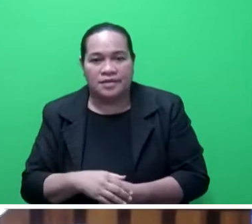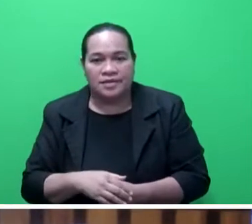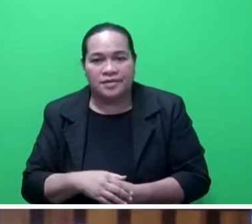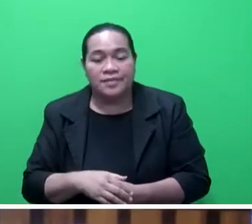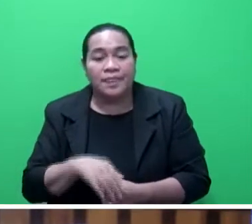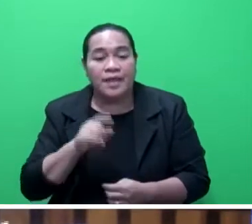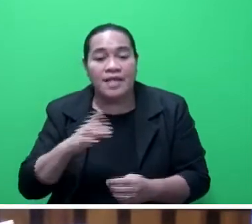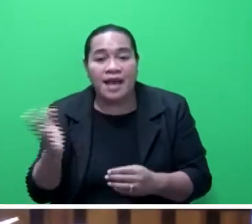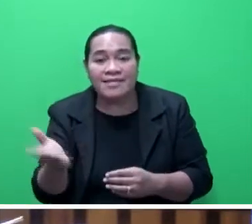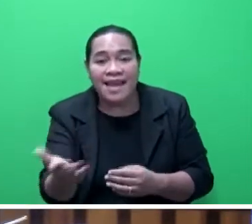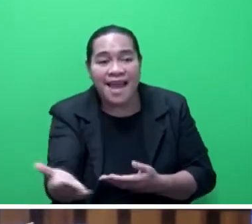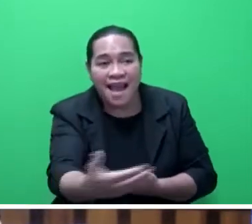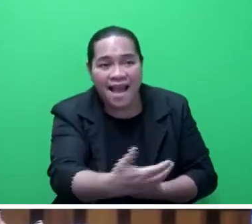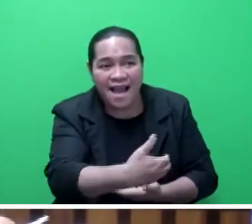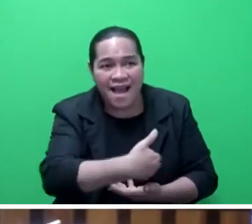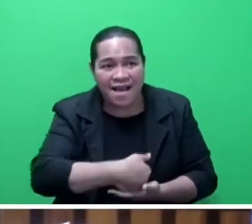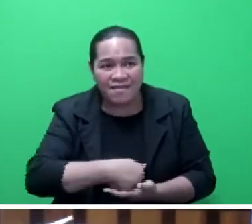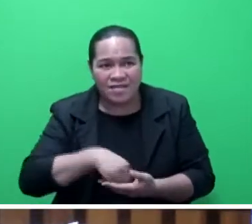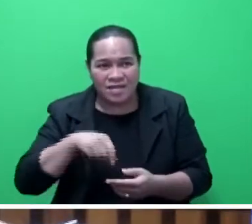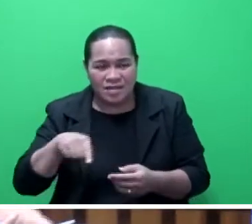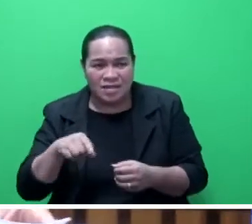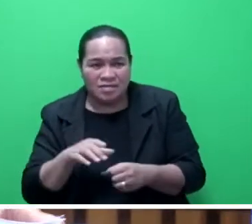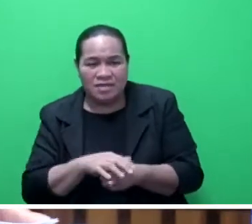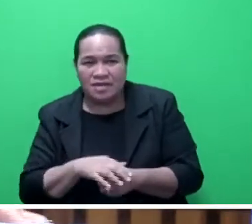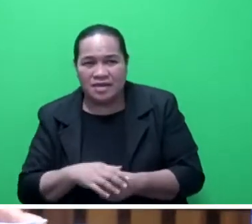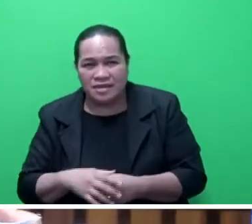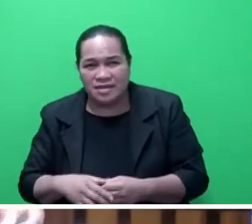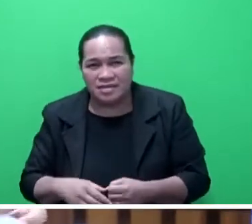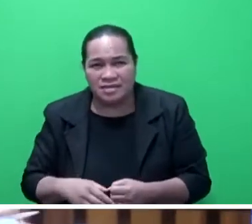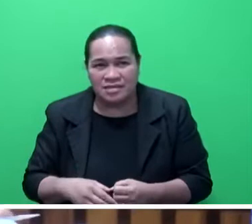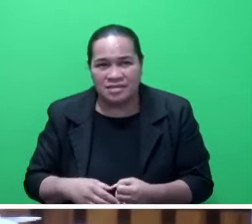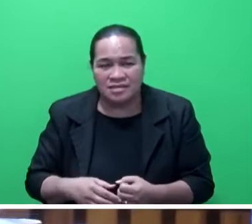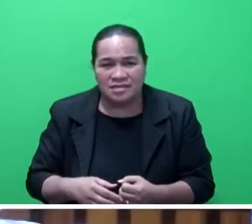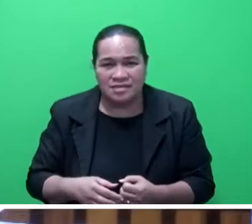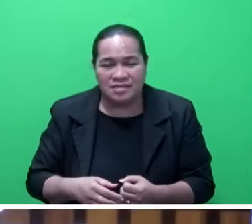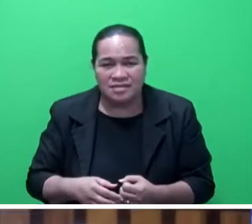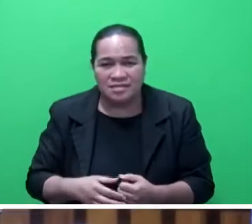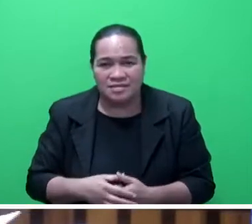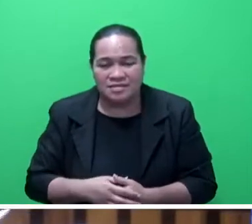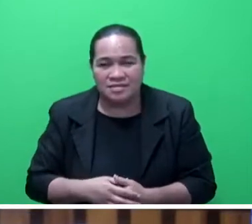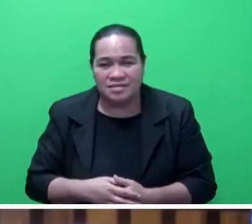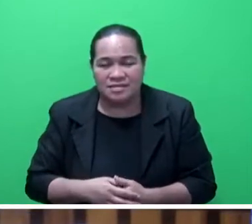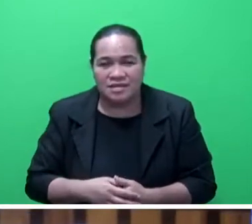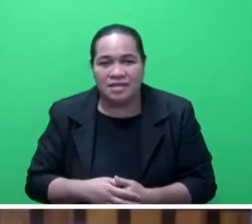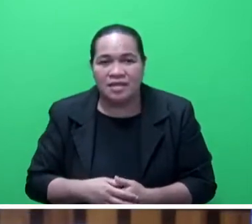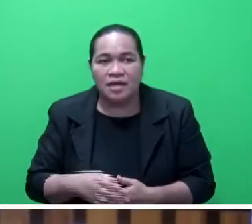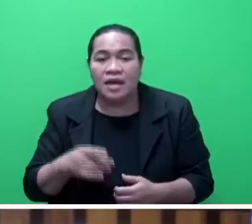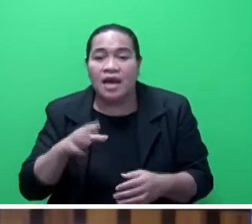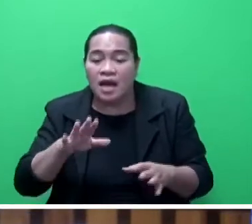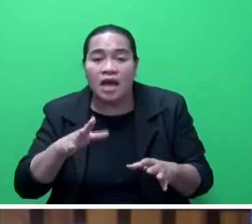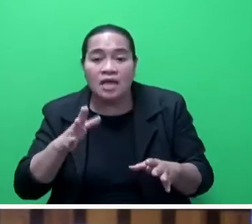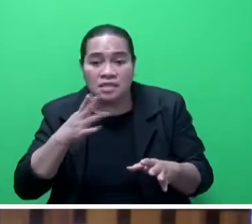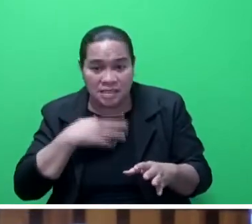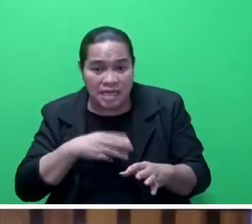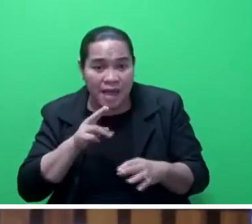Cane harvesting will be completed in a shorter duration, thus reducing the major harvesting and transportation costs of growers. Mr. Speaker, so when the mills are